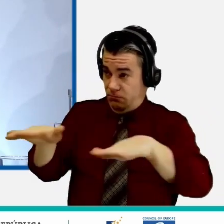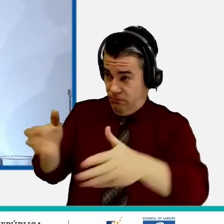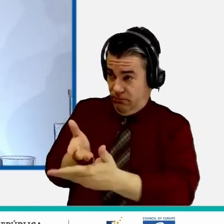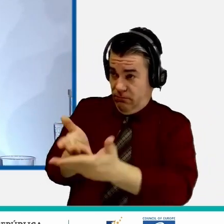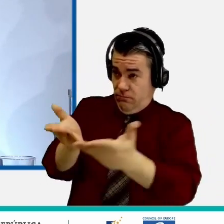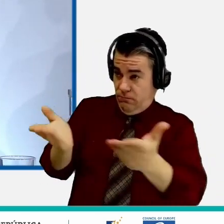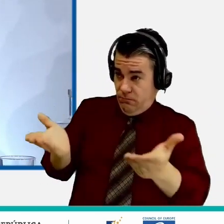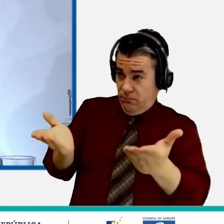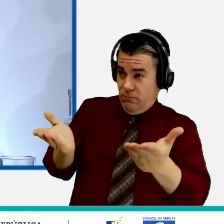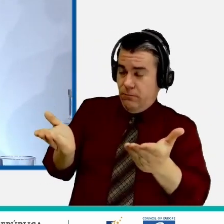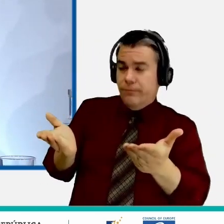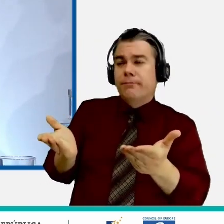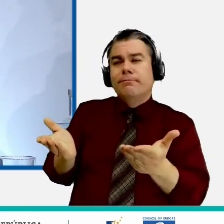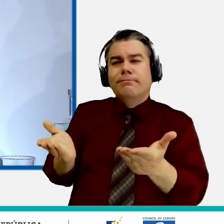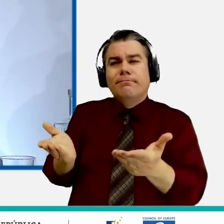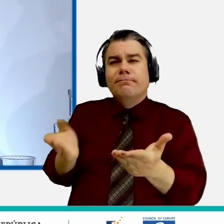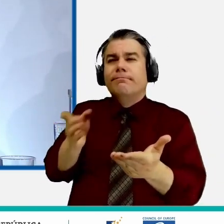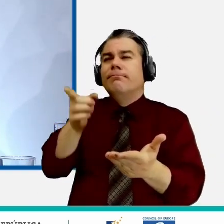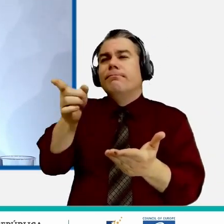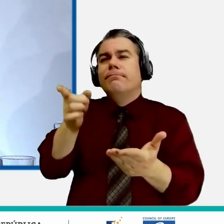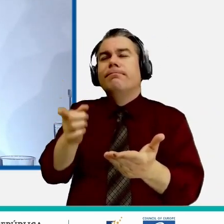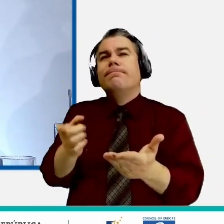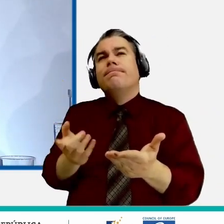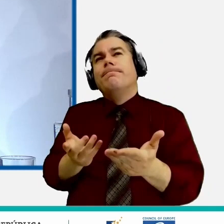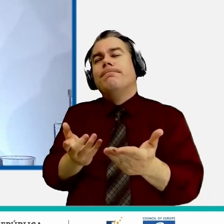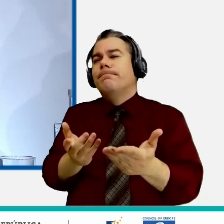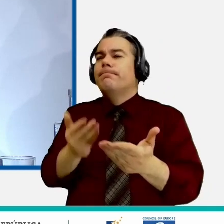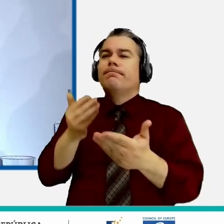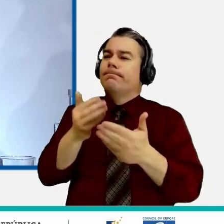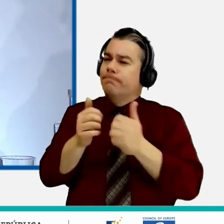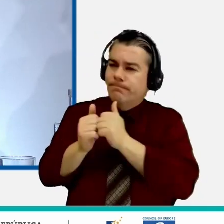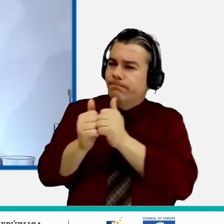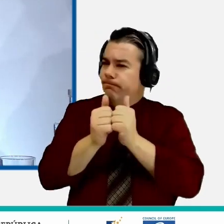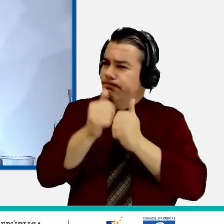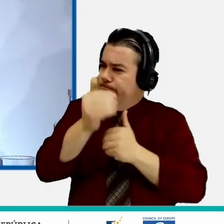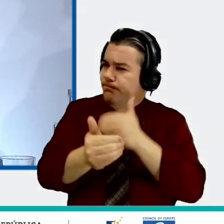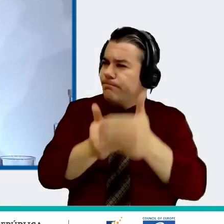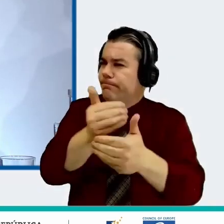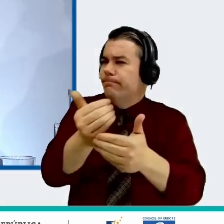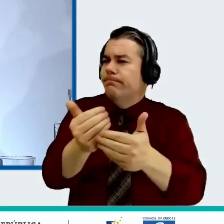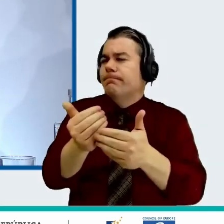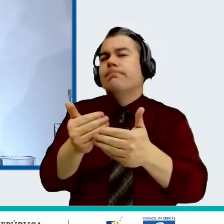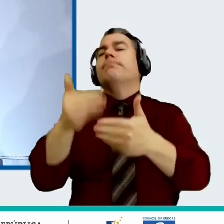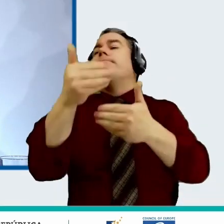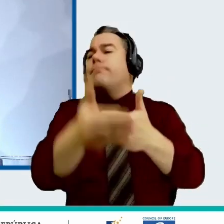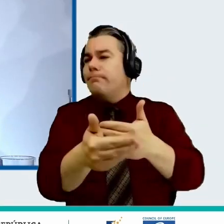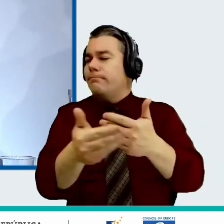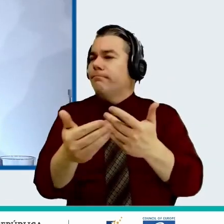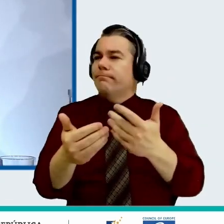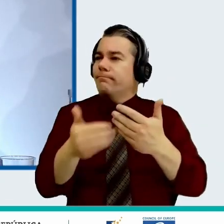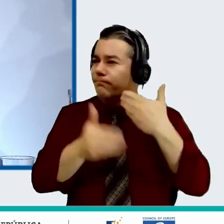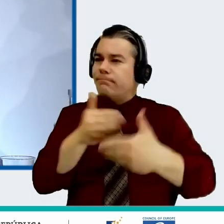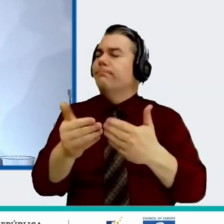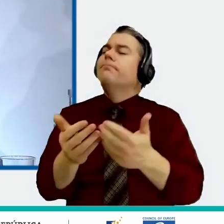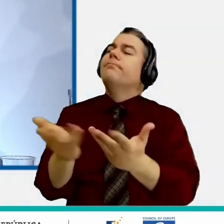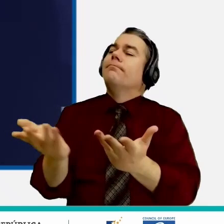where would you like us to move together collectively in accelerating the implementation of the roadmap? The